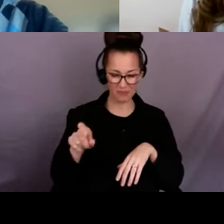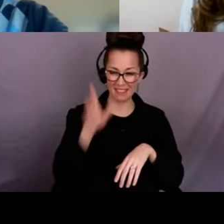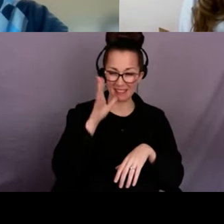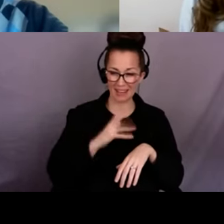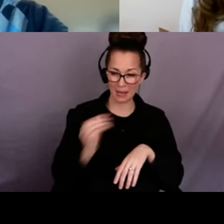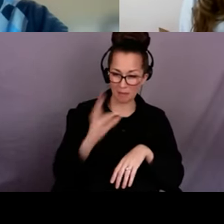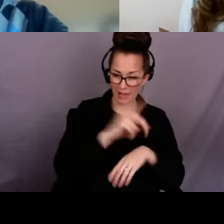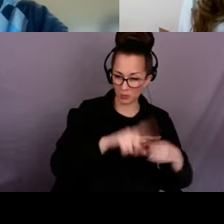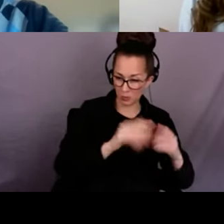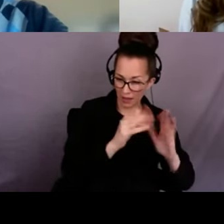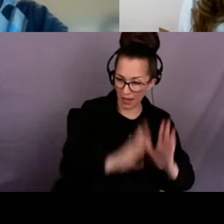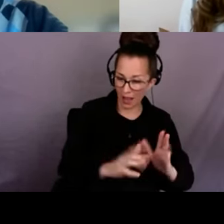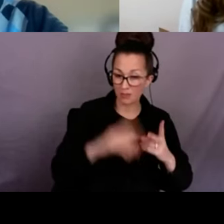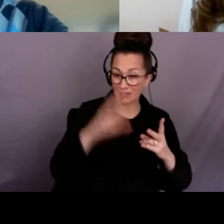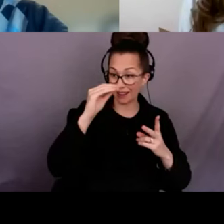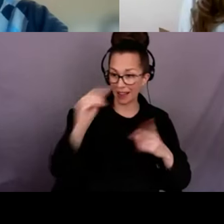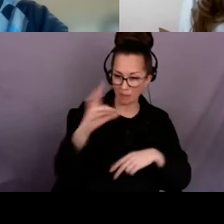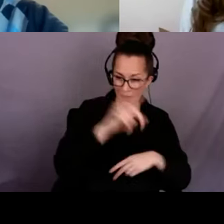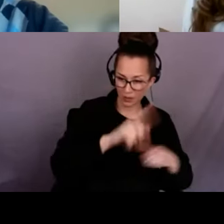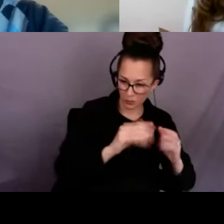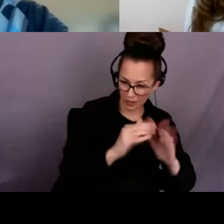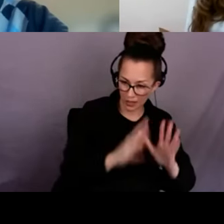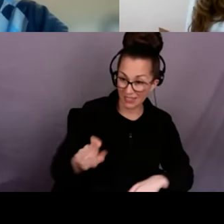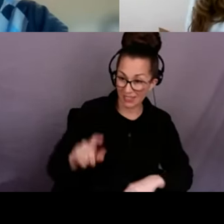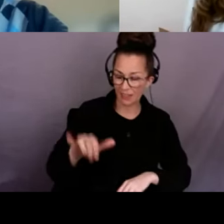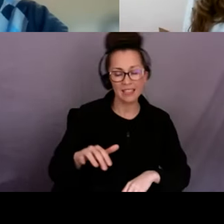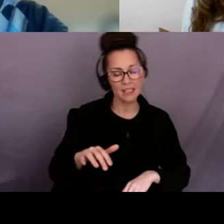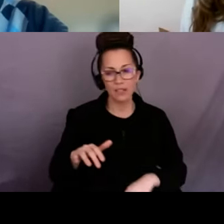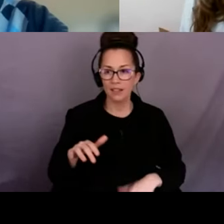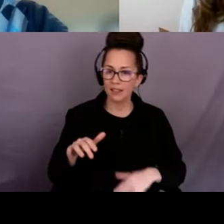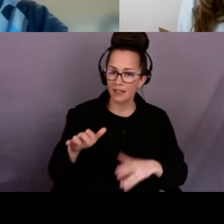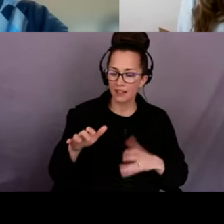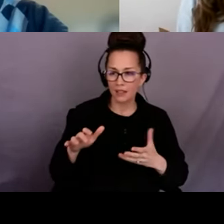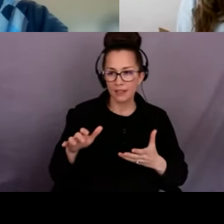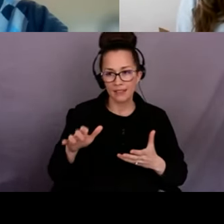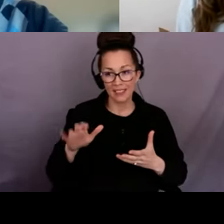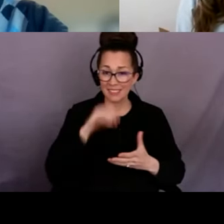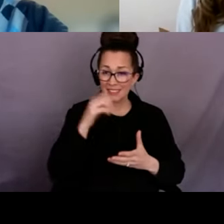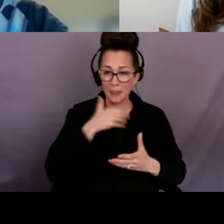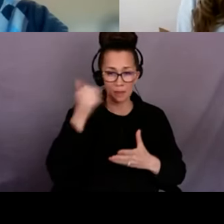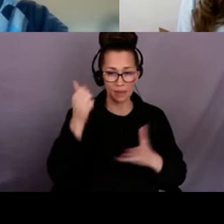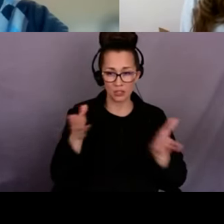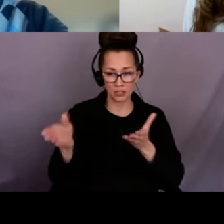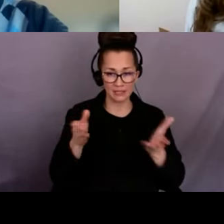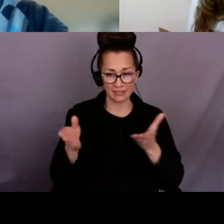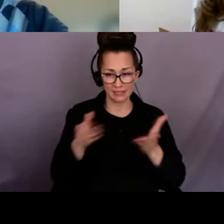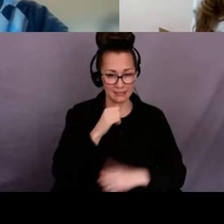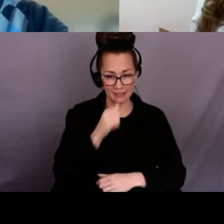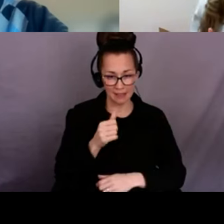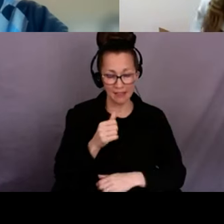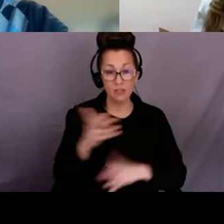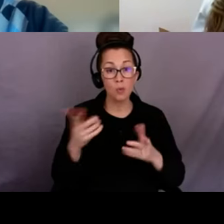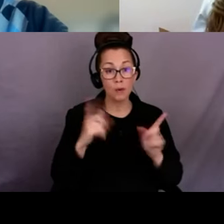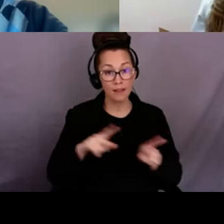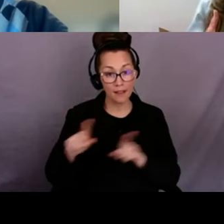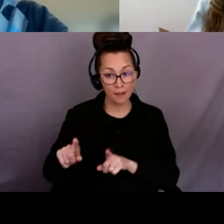house. And that is not providing the best services for anyone. And what happens is, so